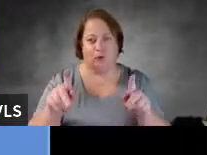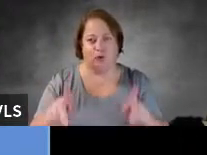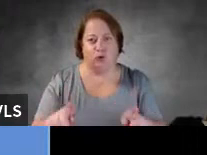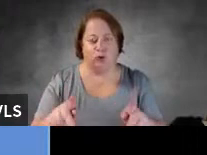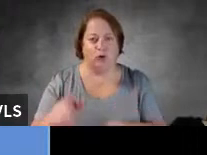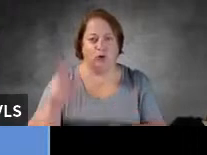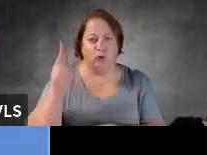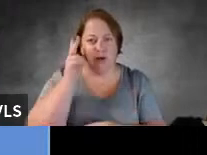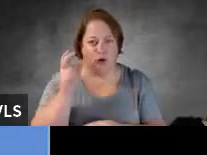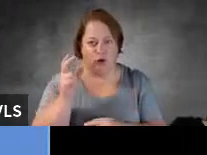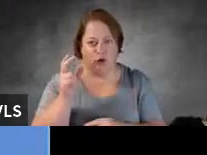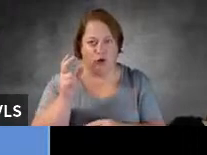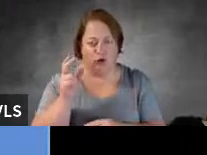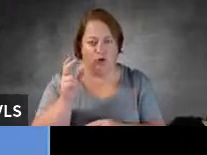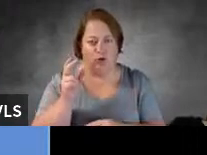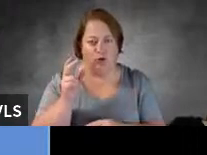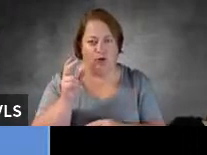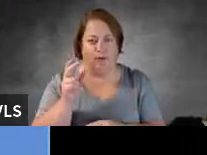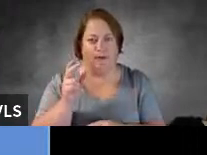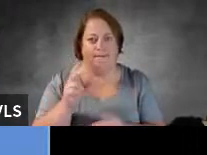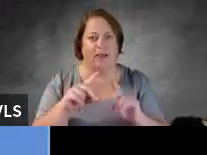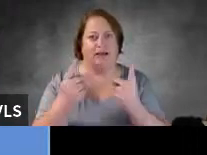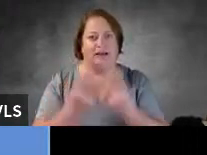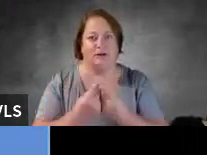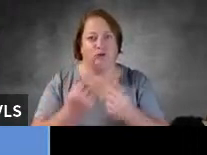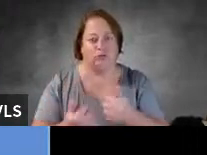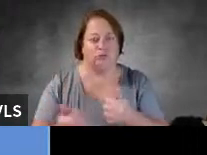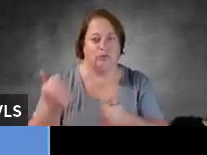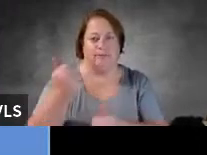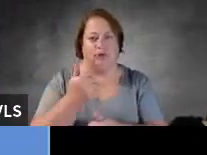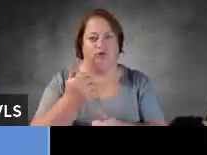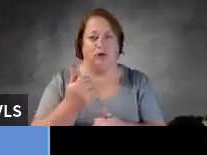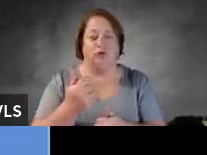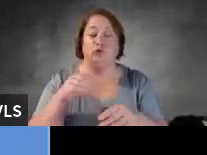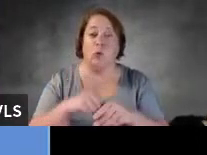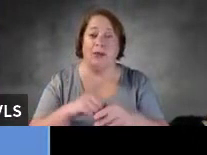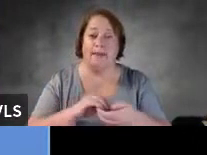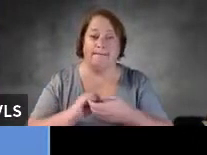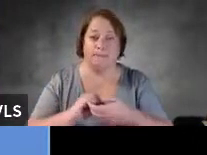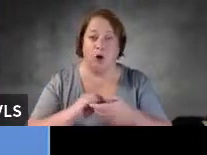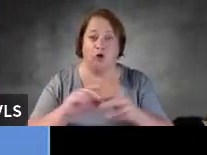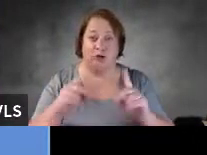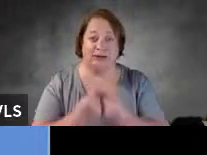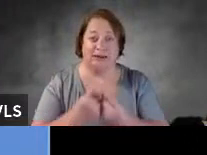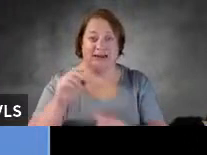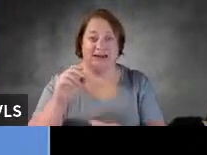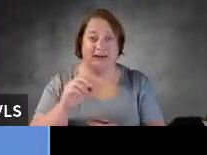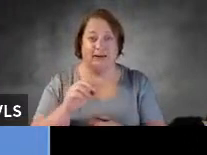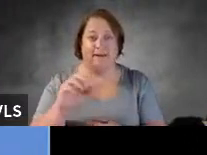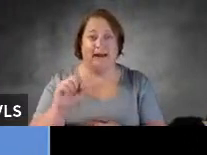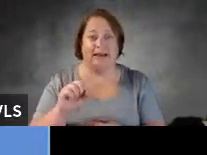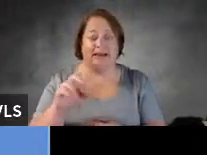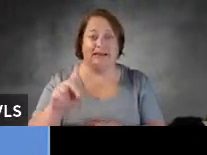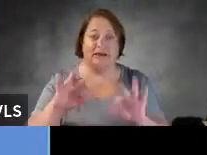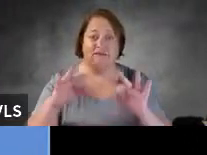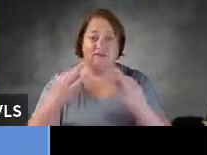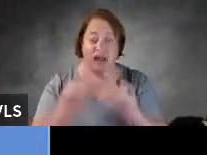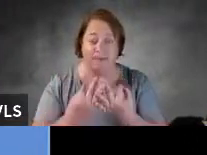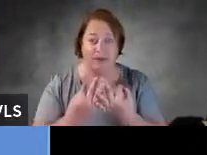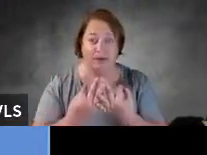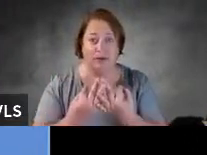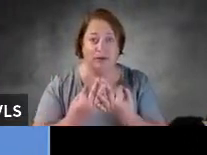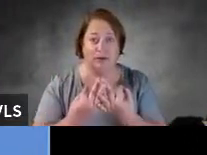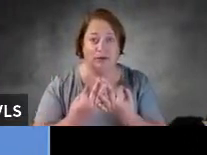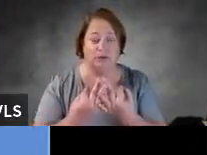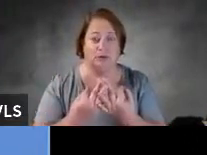be heard by the district administration. So within the partner districts, SSD families, so you